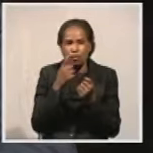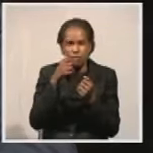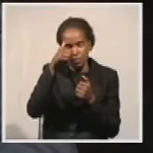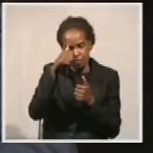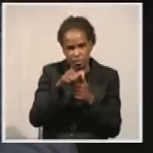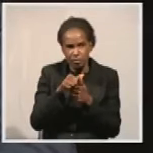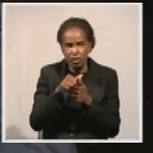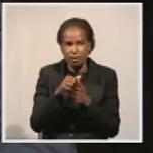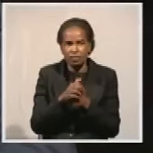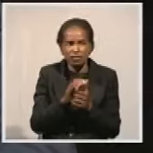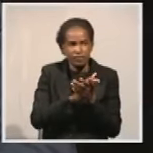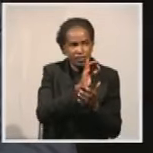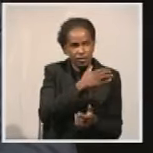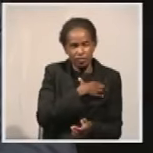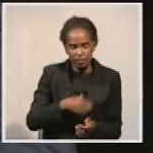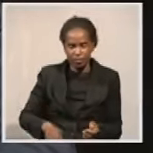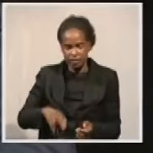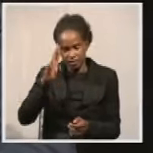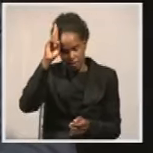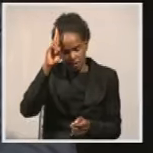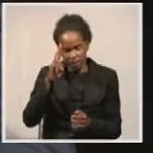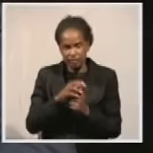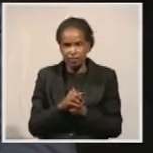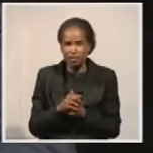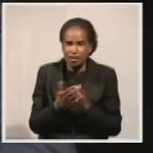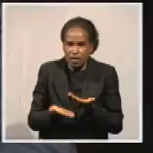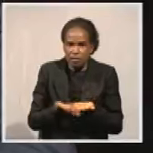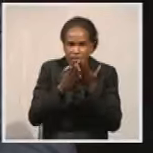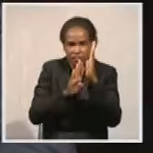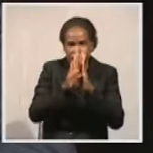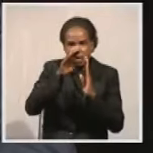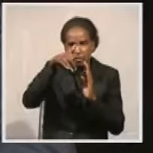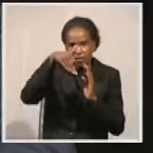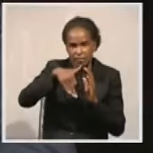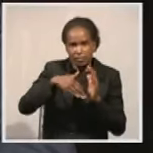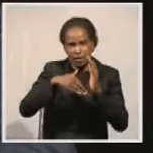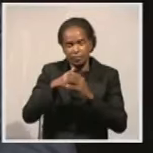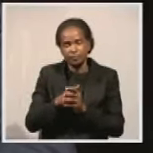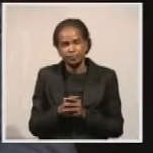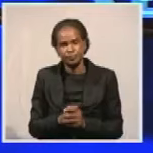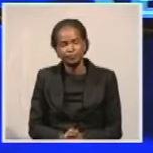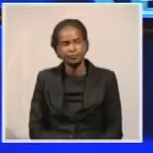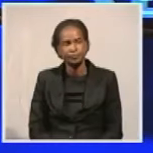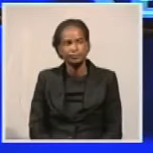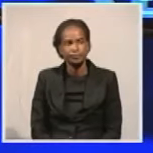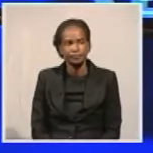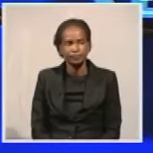your comrade Hage Geingob for the contribution he has made to this country?